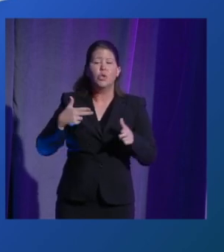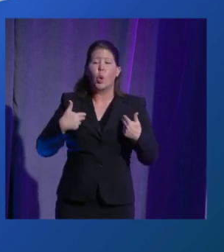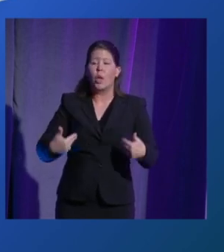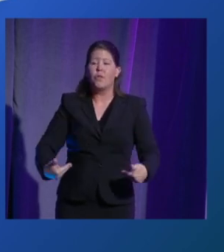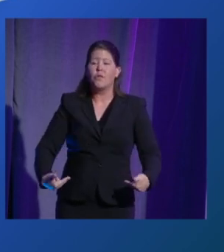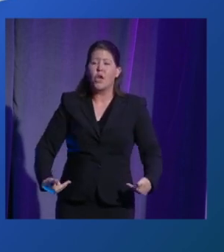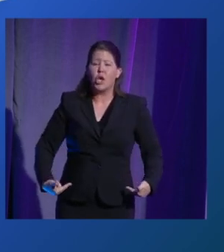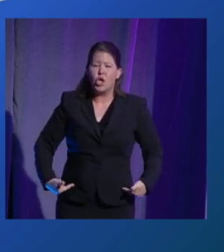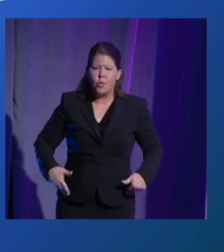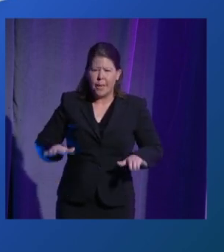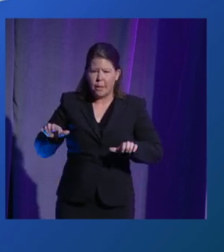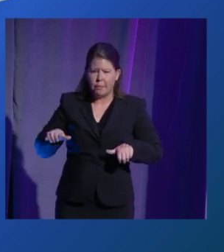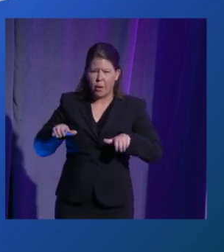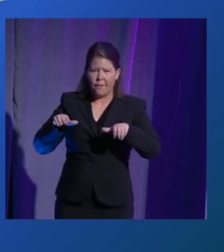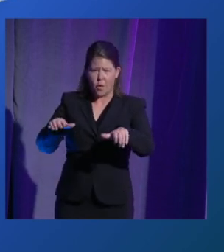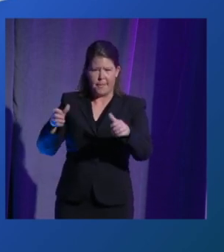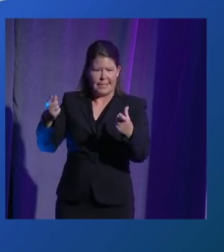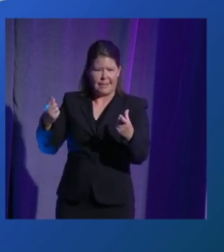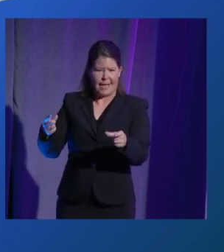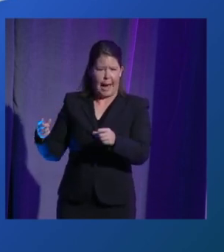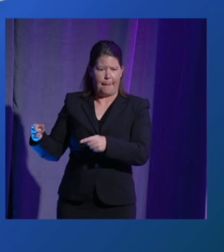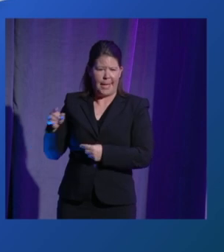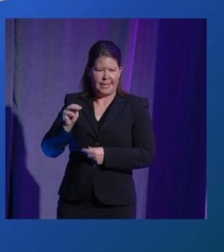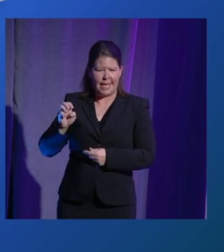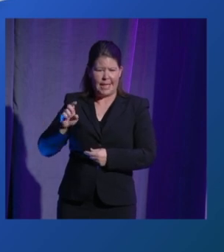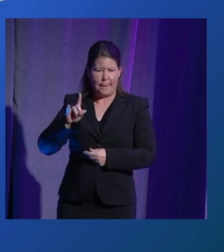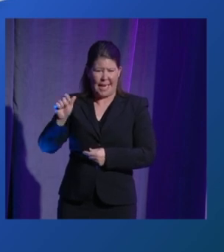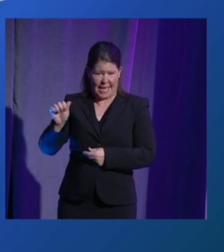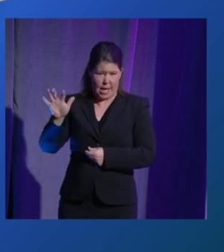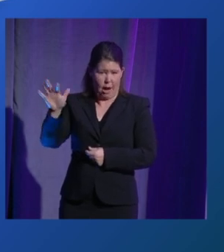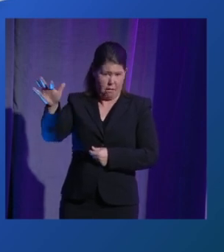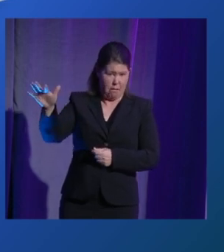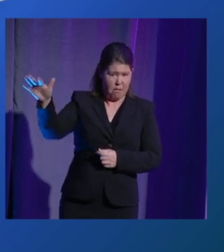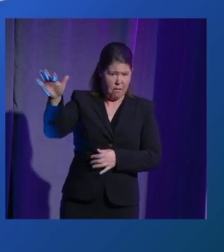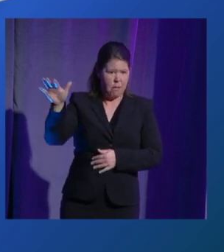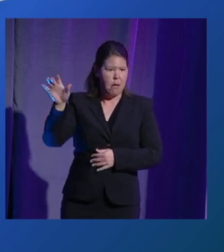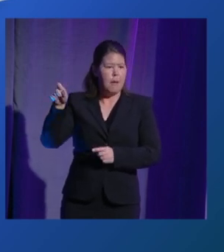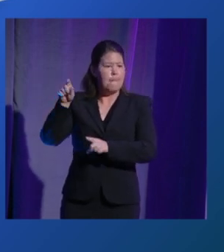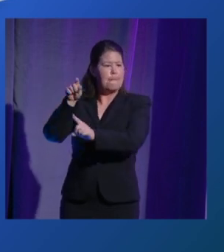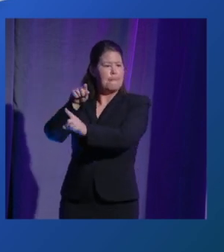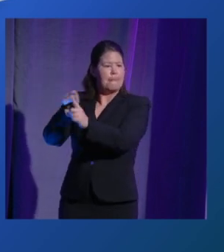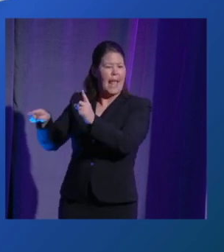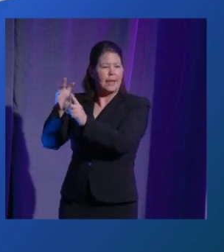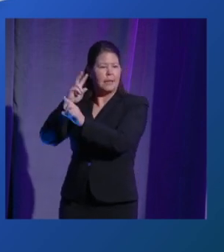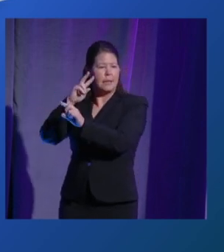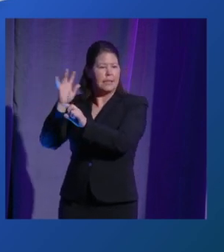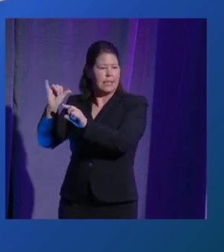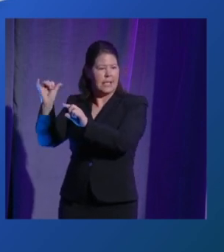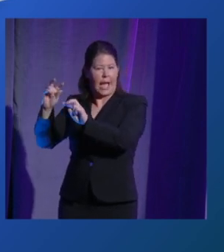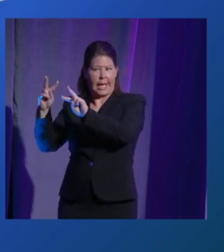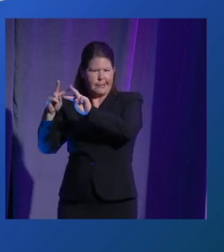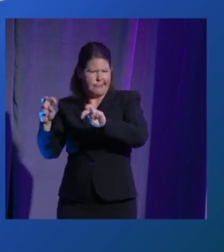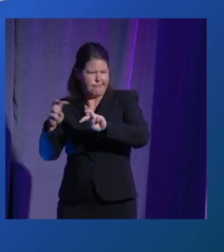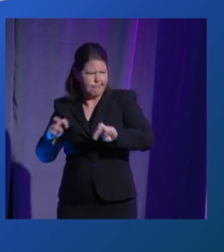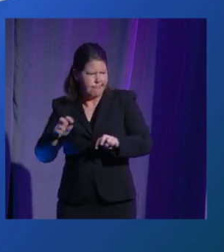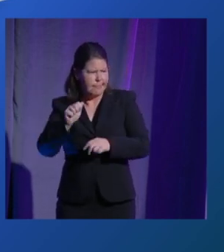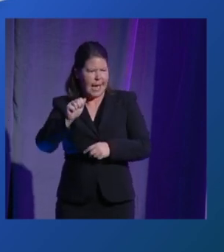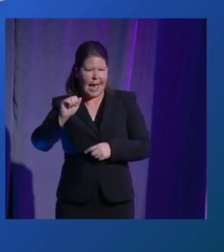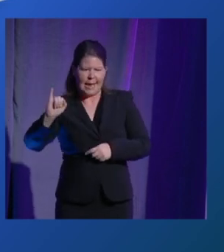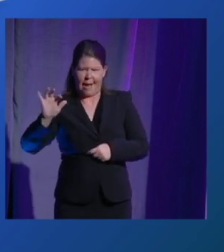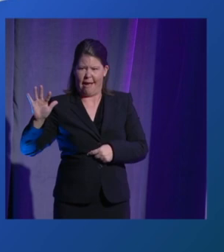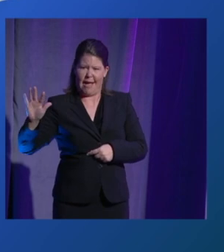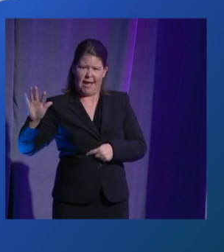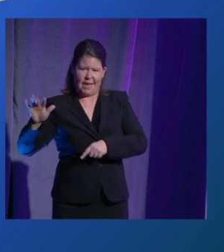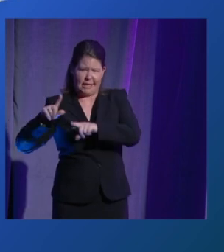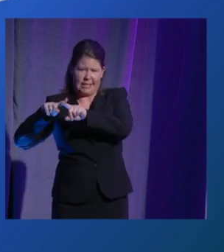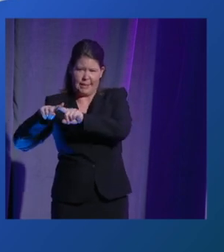those types of tools that's like a decade backwards looking at AI when you move over to you know